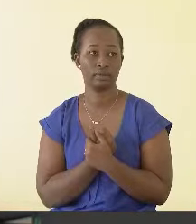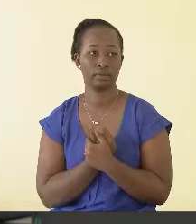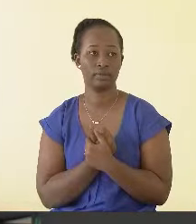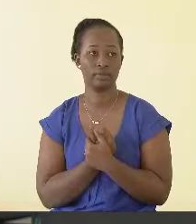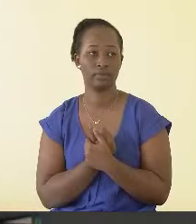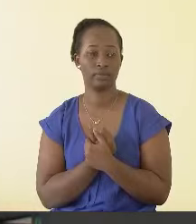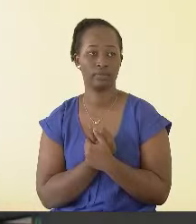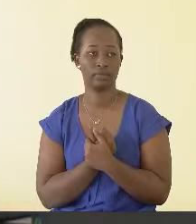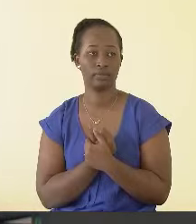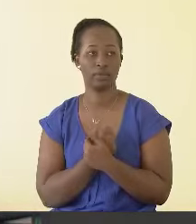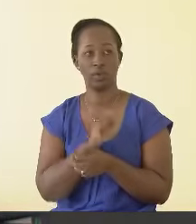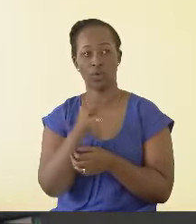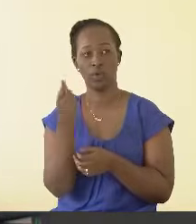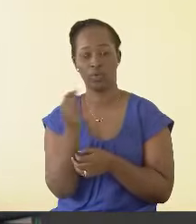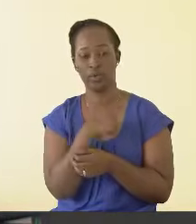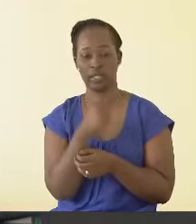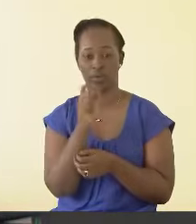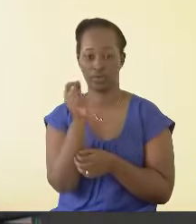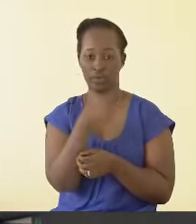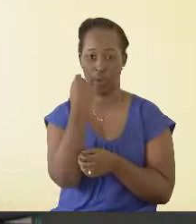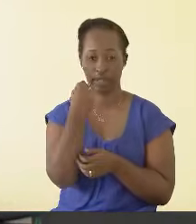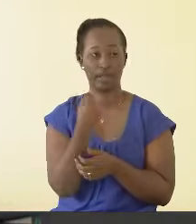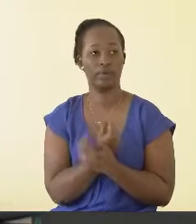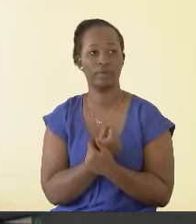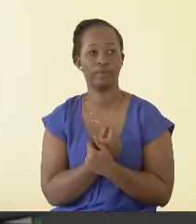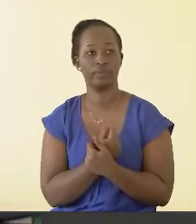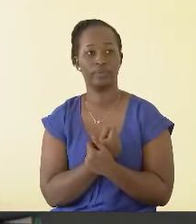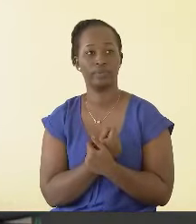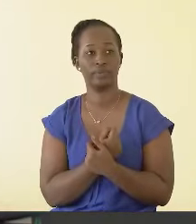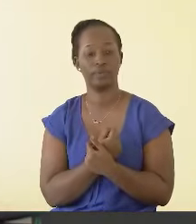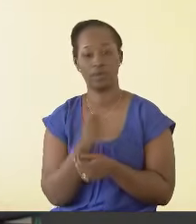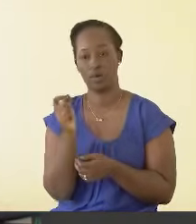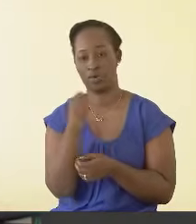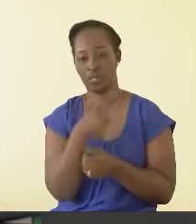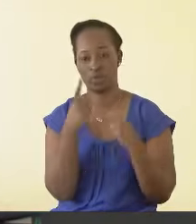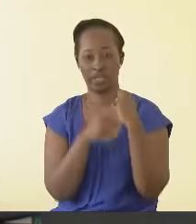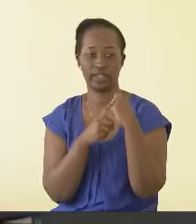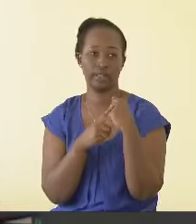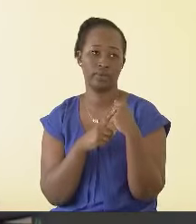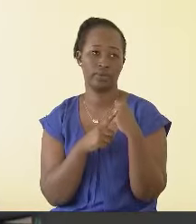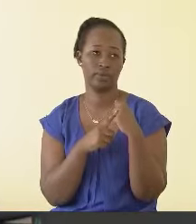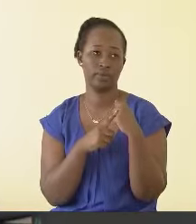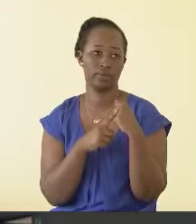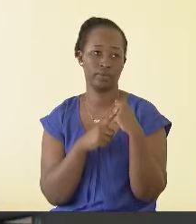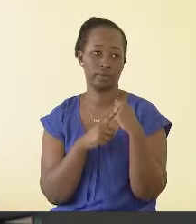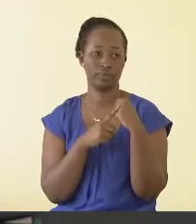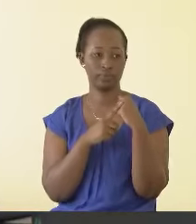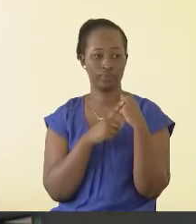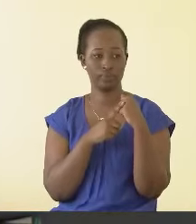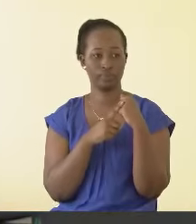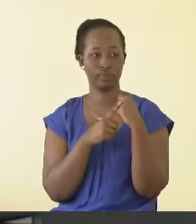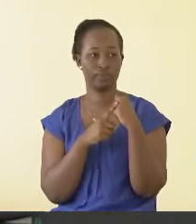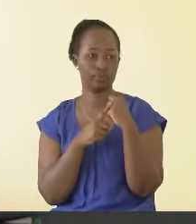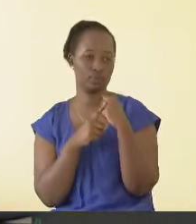April. Then this one is for May. Then this one is the column